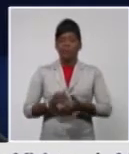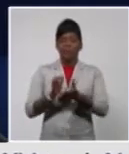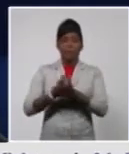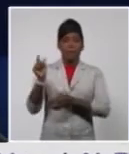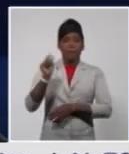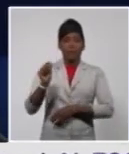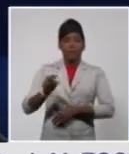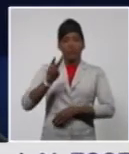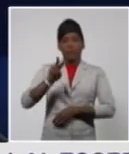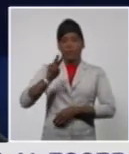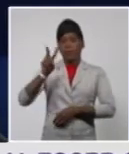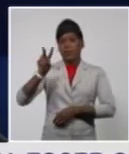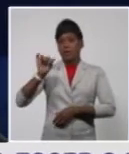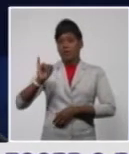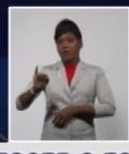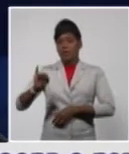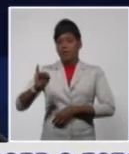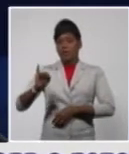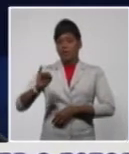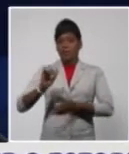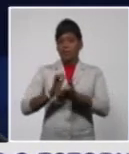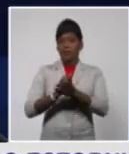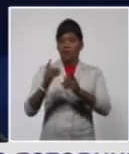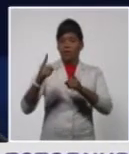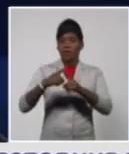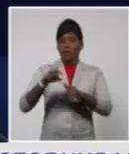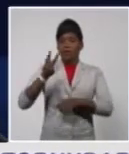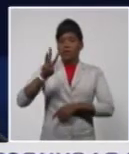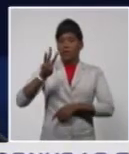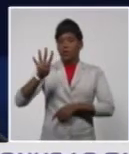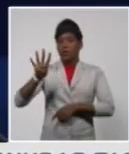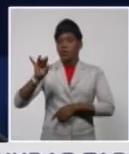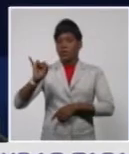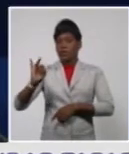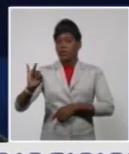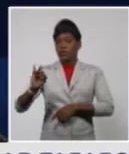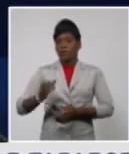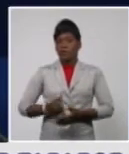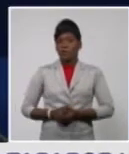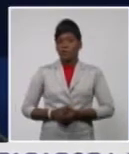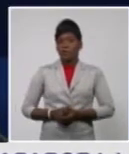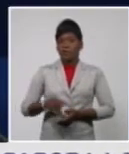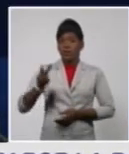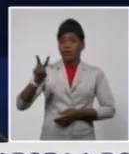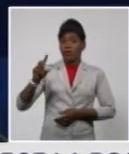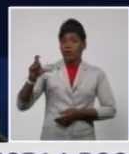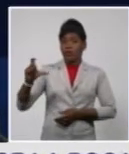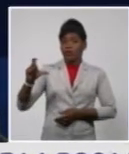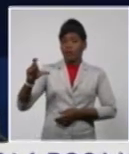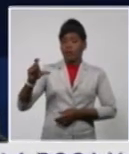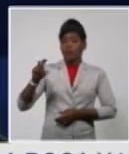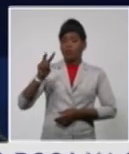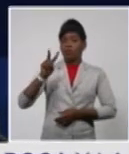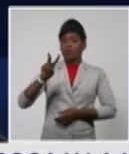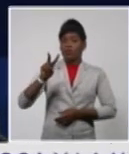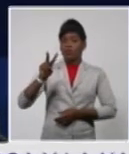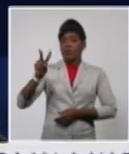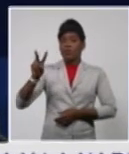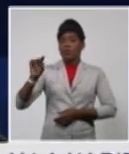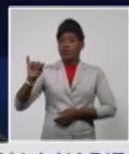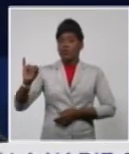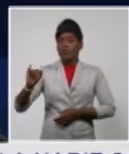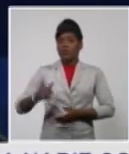other territory that presents a complex epidemiological situation, processed 995,